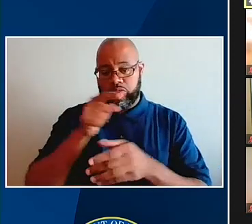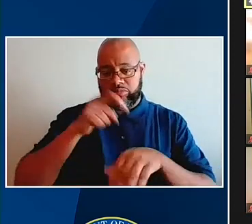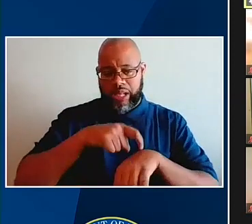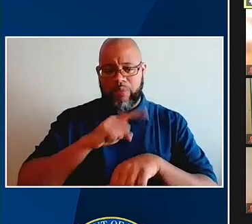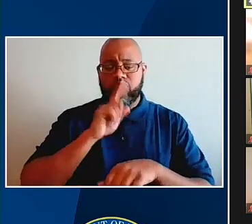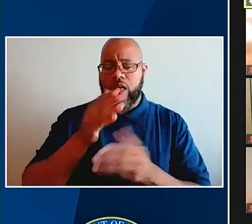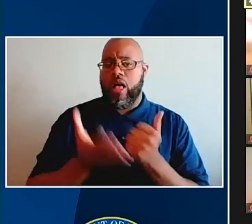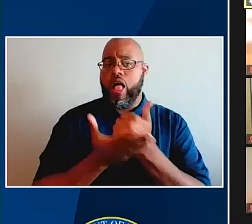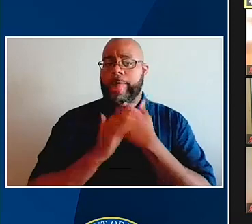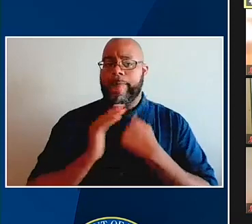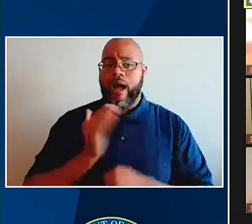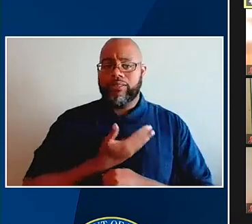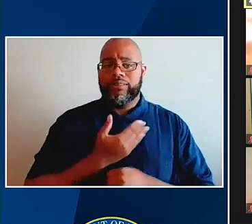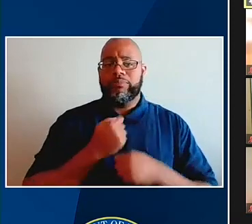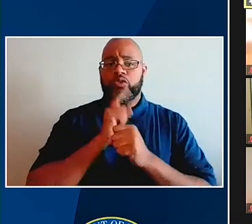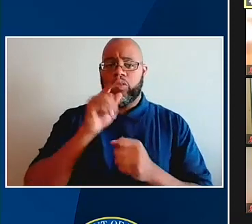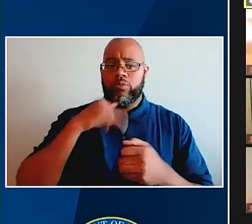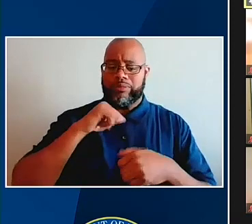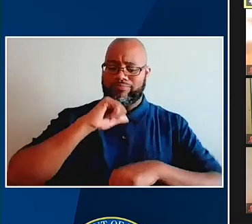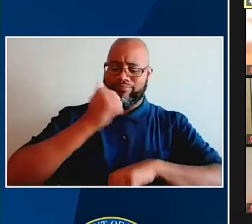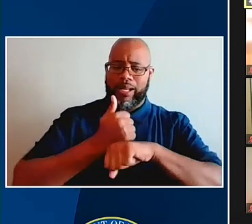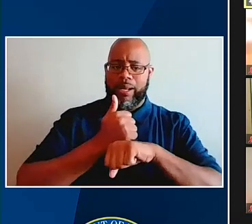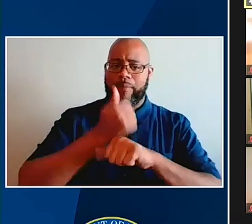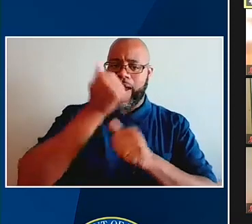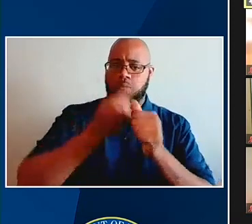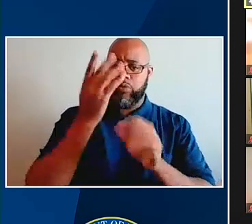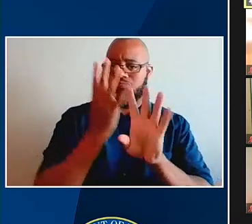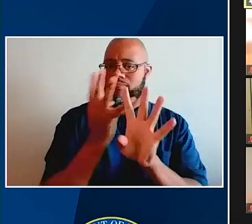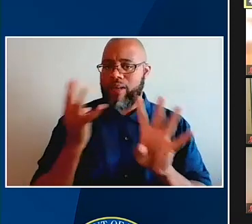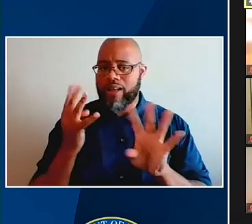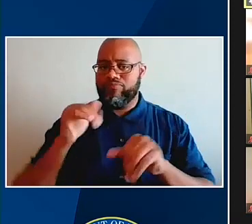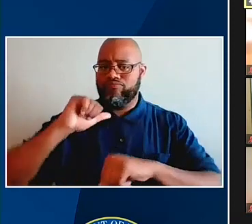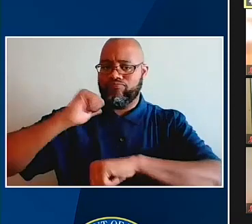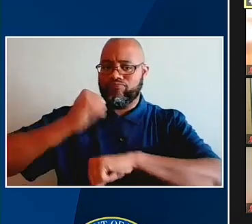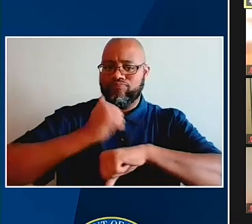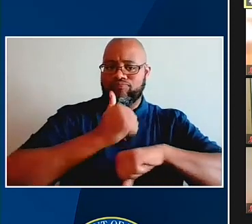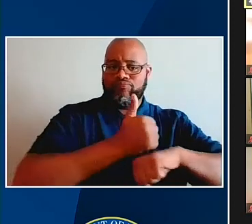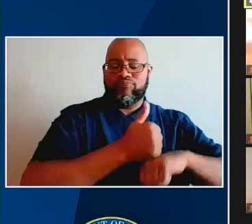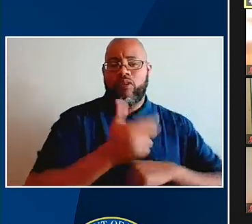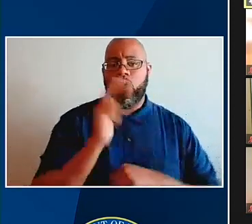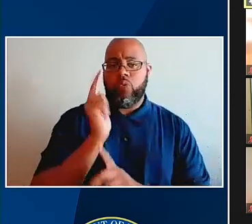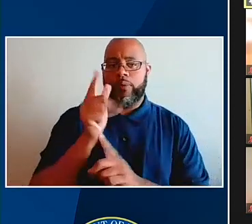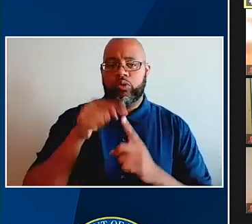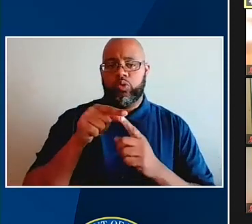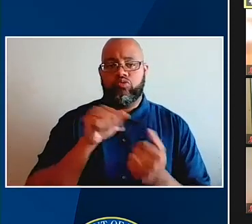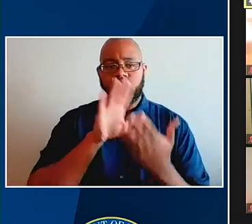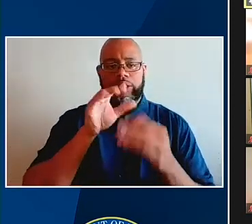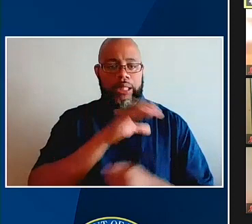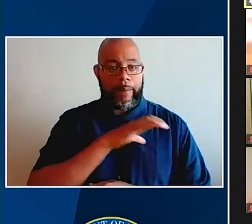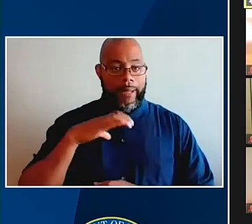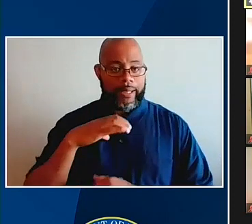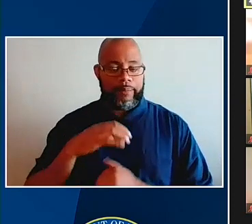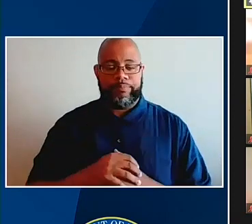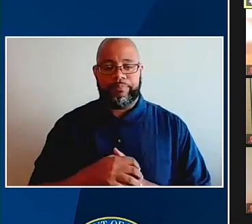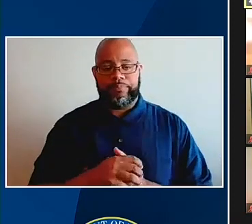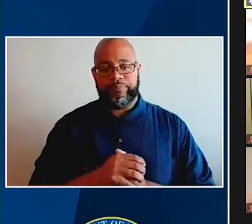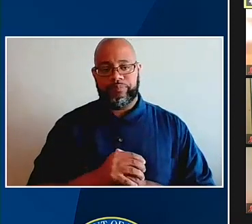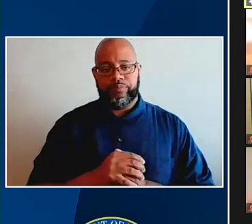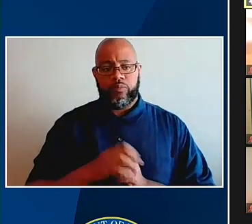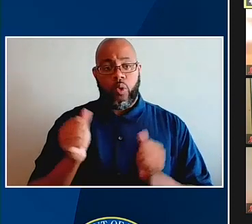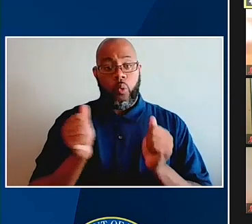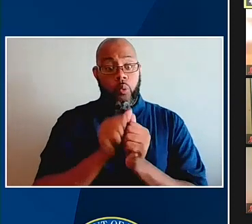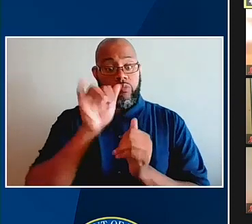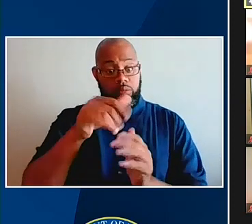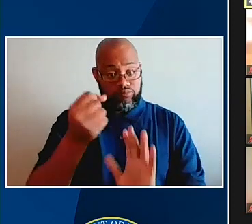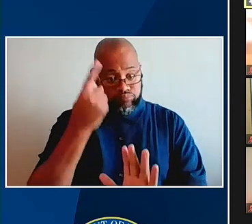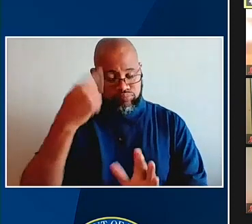does help us ensure that we can get everyone who signed up their 3 minutes to address the committee. So with that, I'll